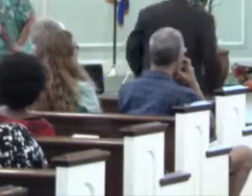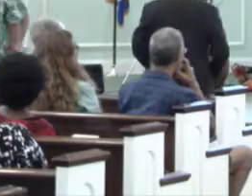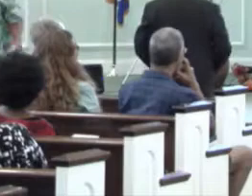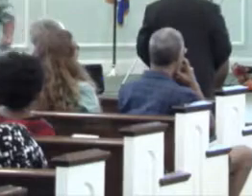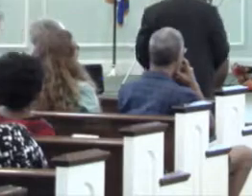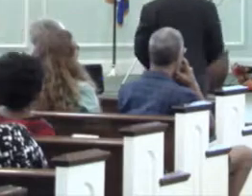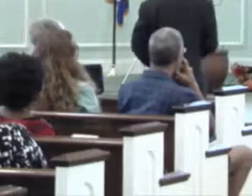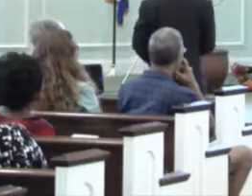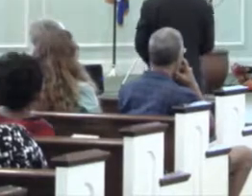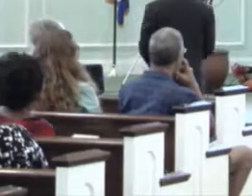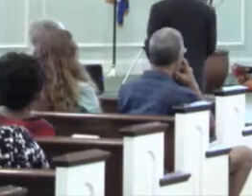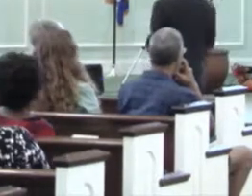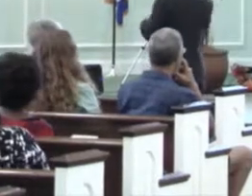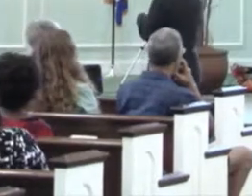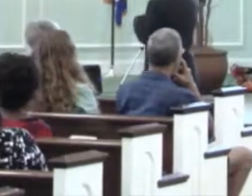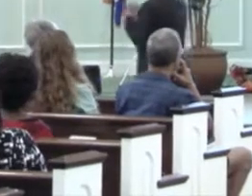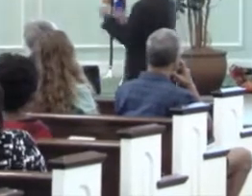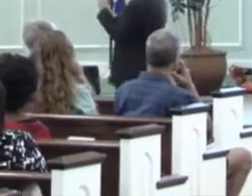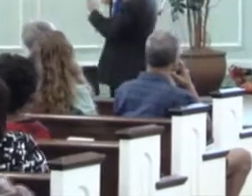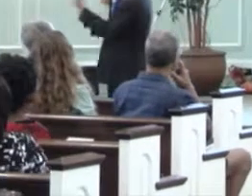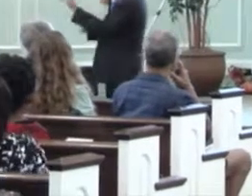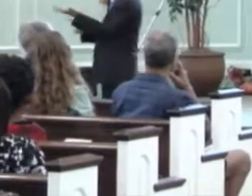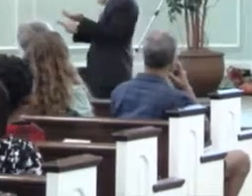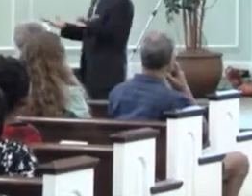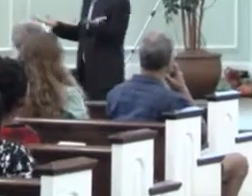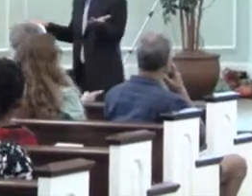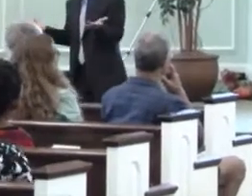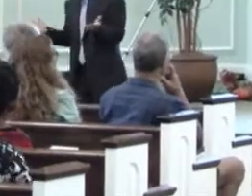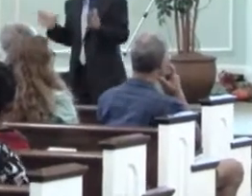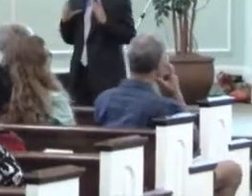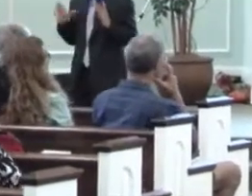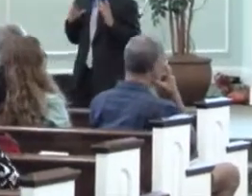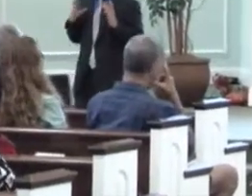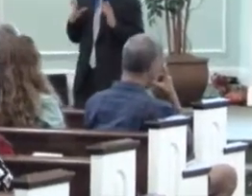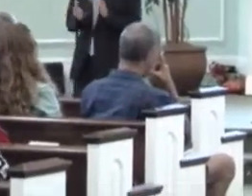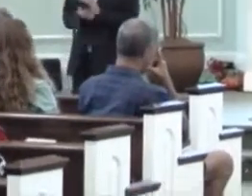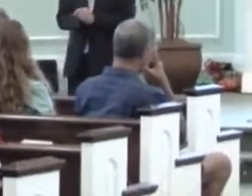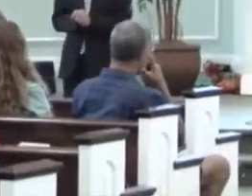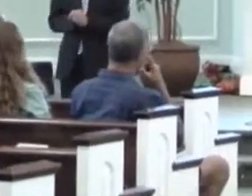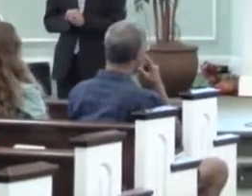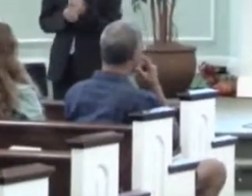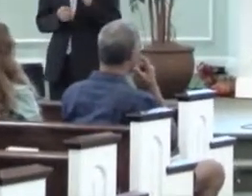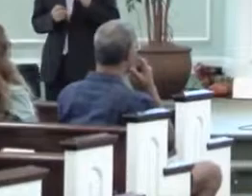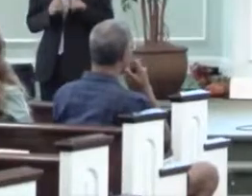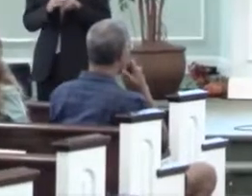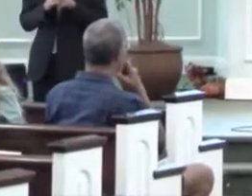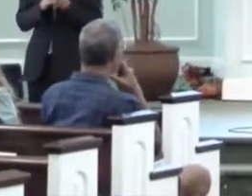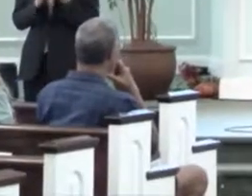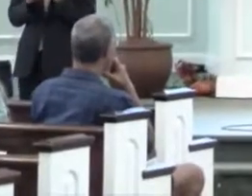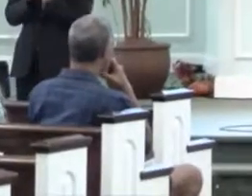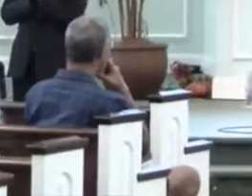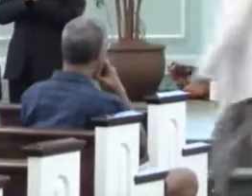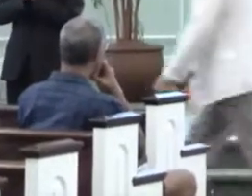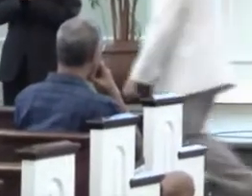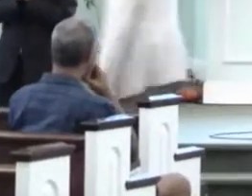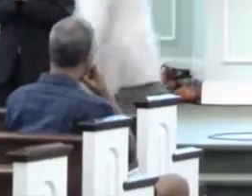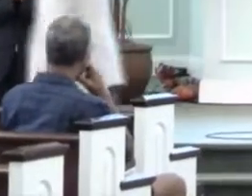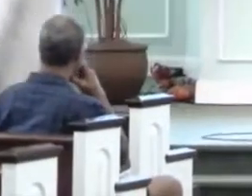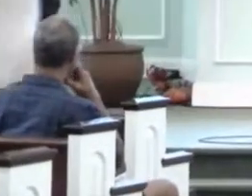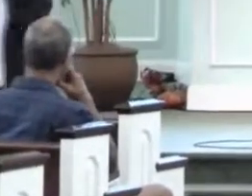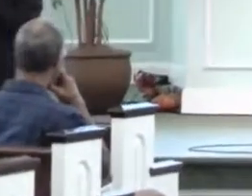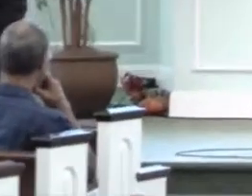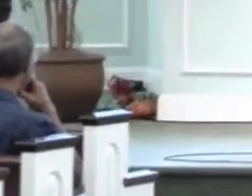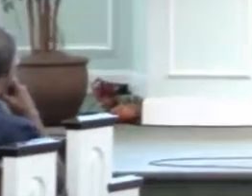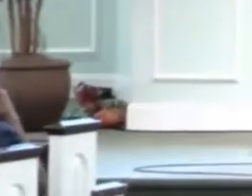How's everyone? Very good? Okay. We want to start with a word of prayer. Just ask God to be with us.